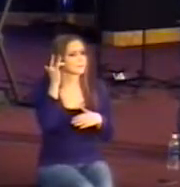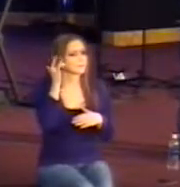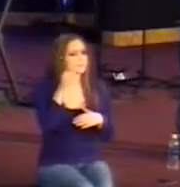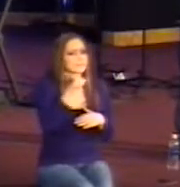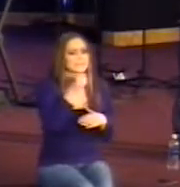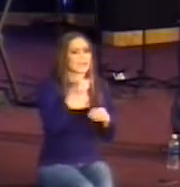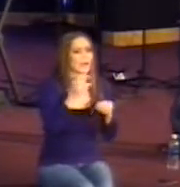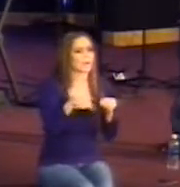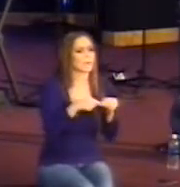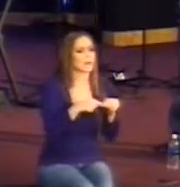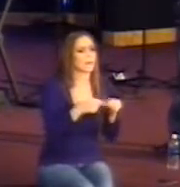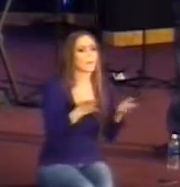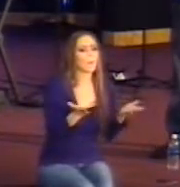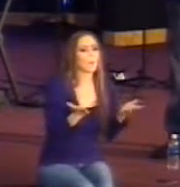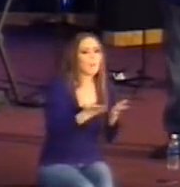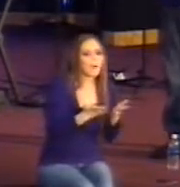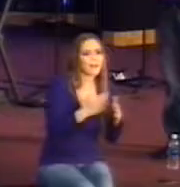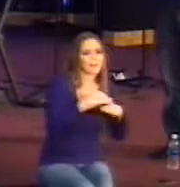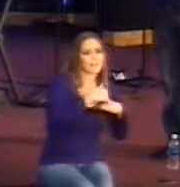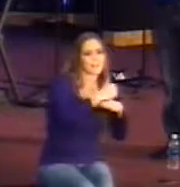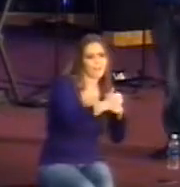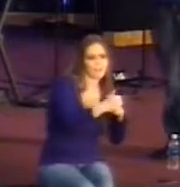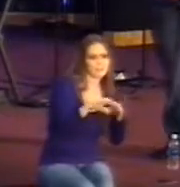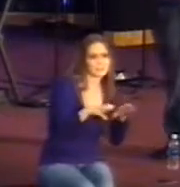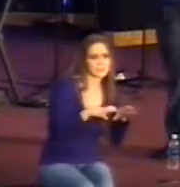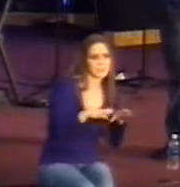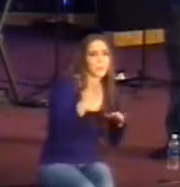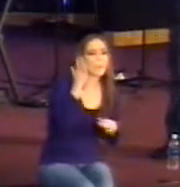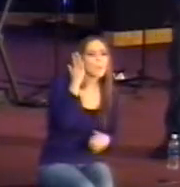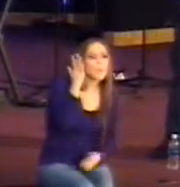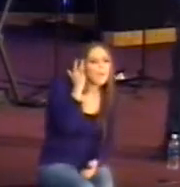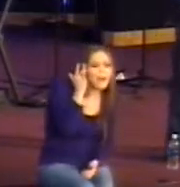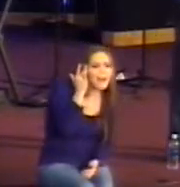not about what you're called to do, it's why you do it.